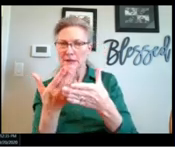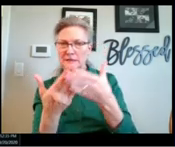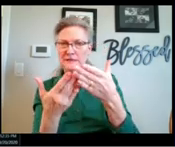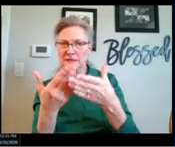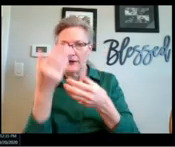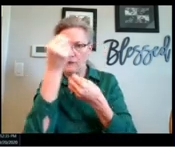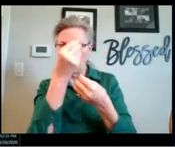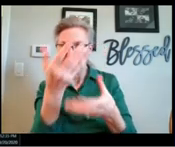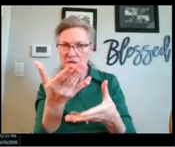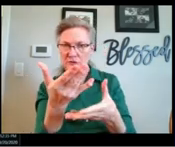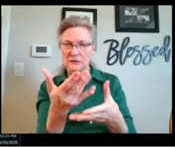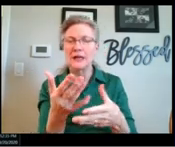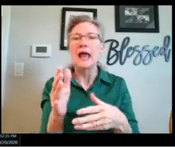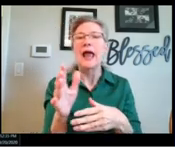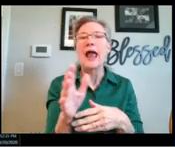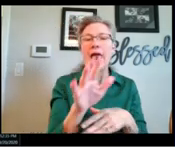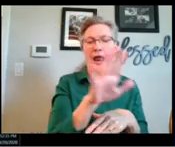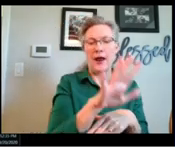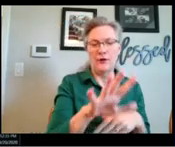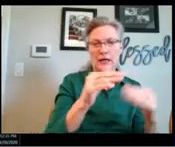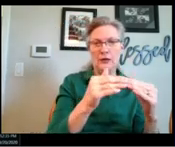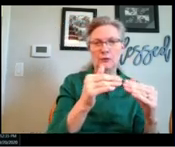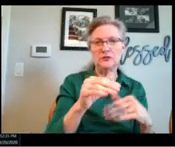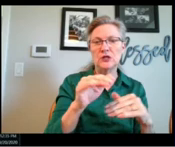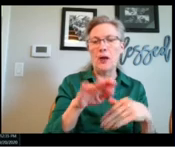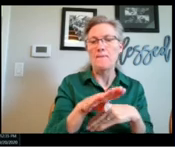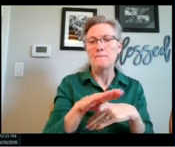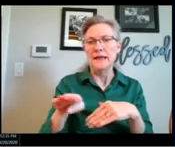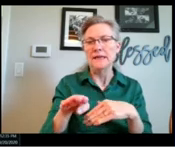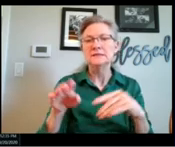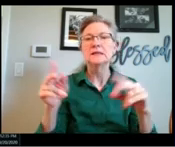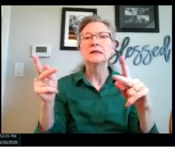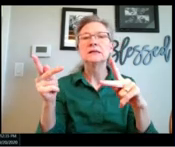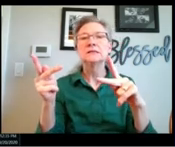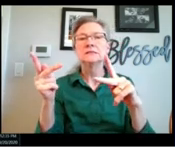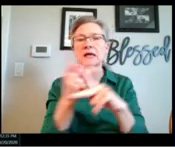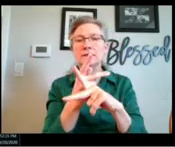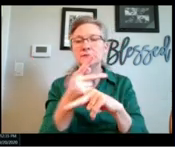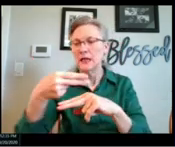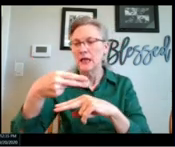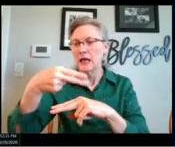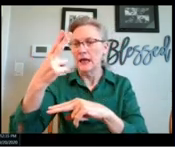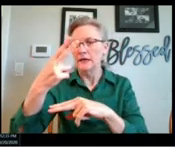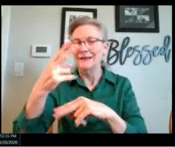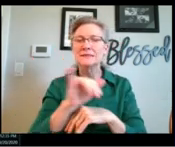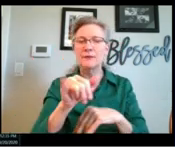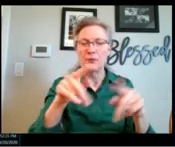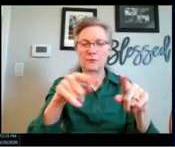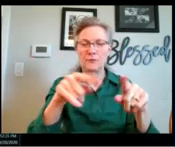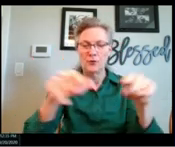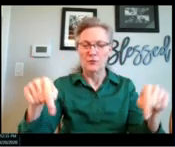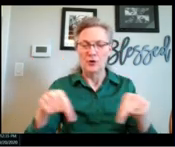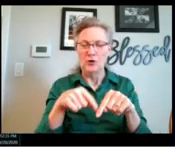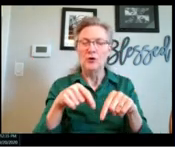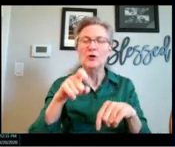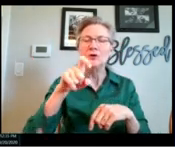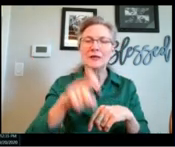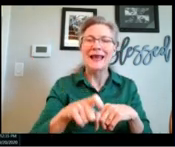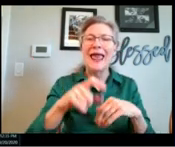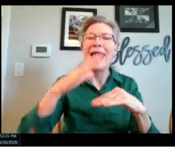So area equals base times height. You need at least 2 of those to figure it out. And same for perimeter, right? You need to know at least the